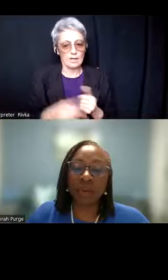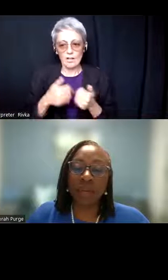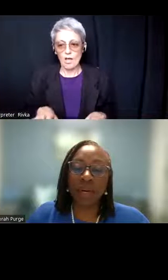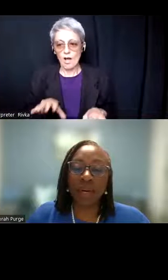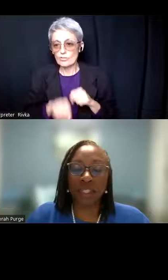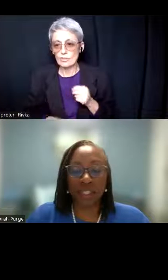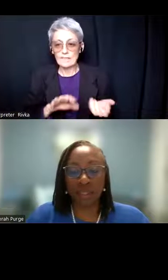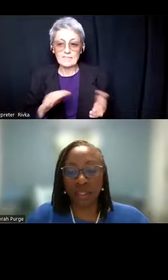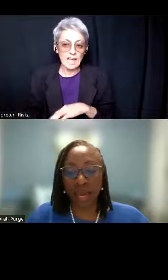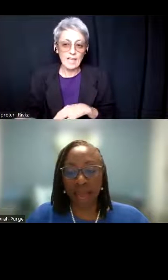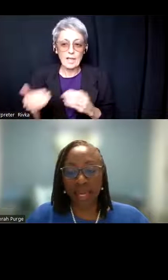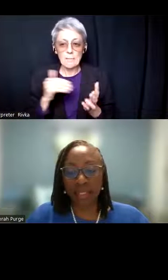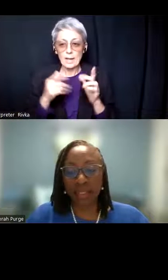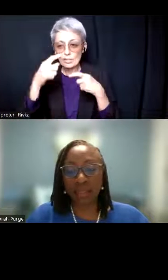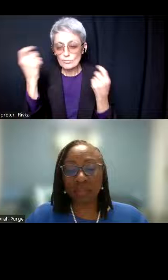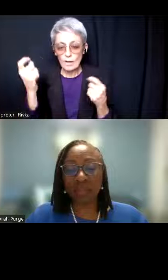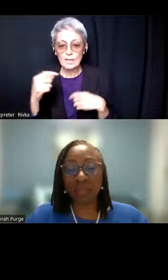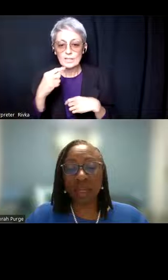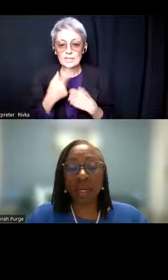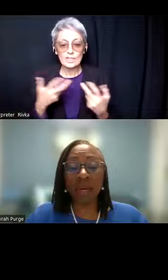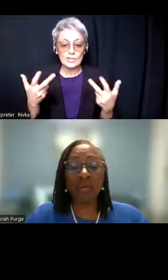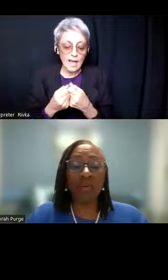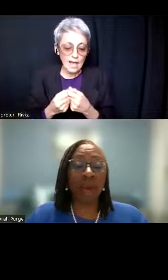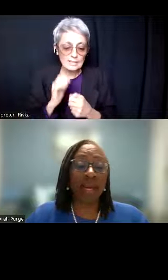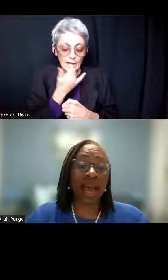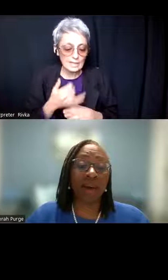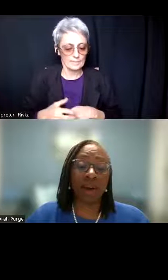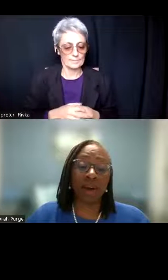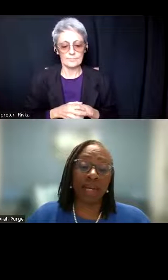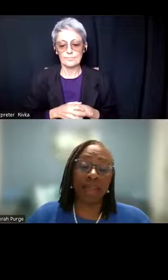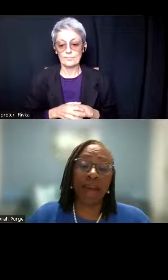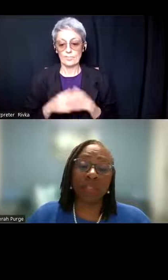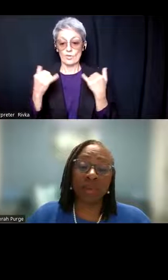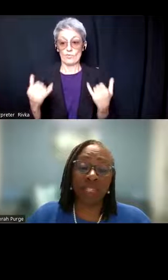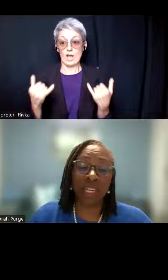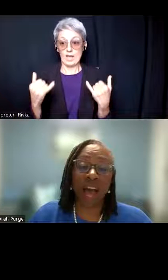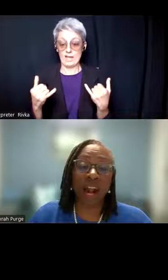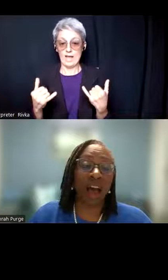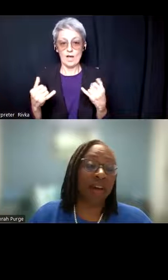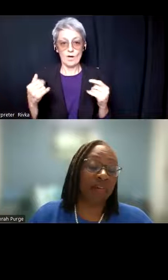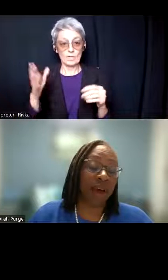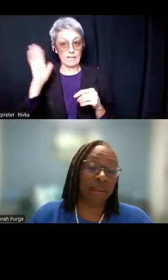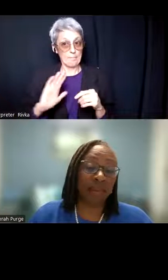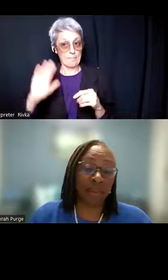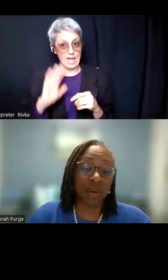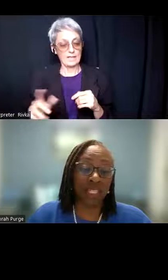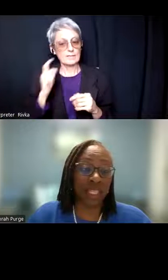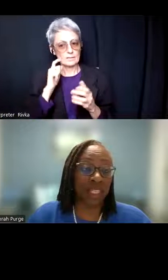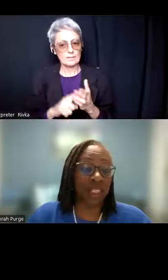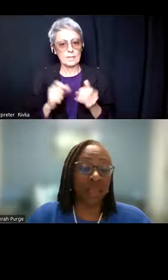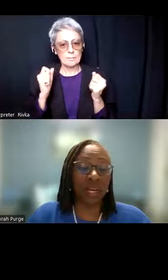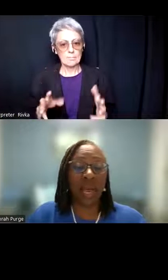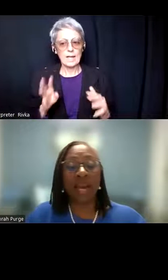medical trauma, or serious accident. Right now, in the past, we've seen a lot of